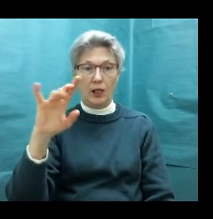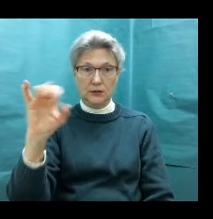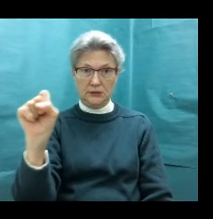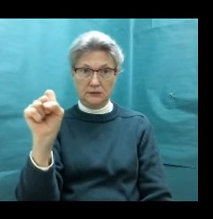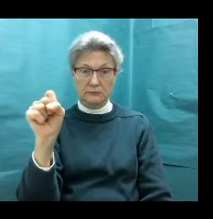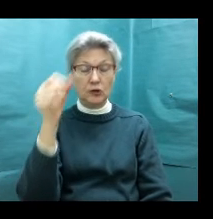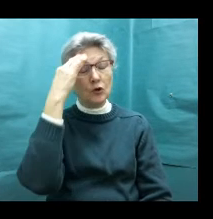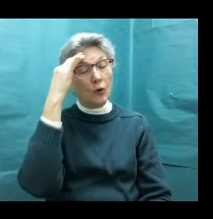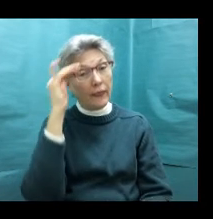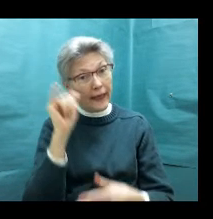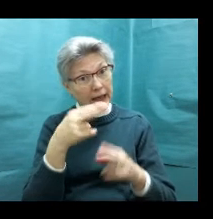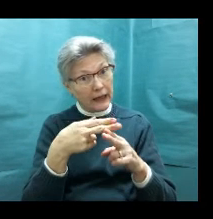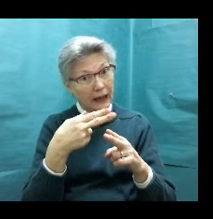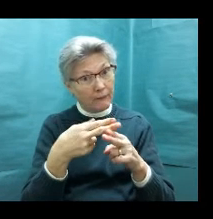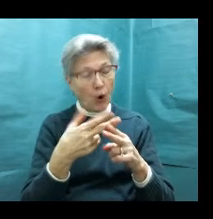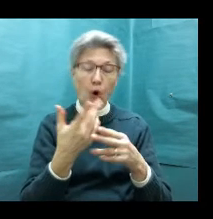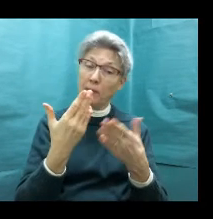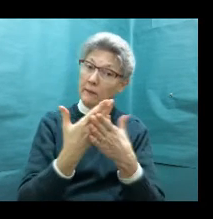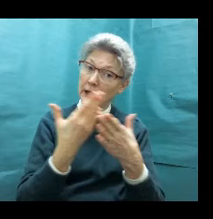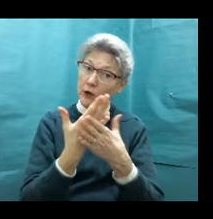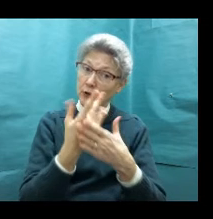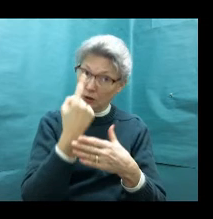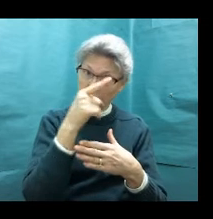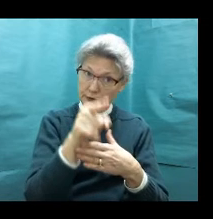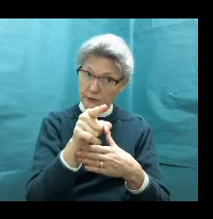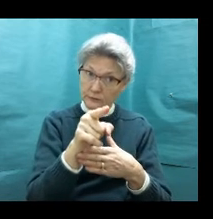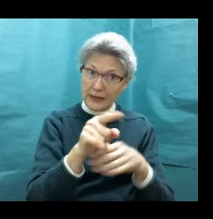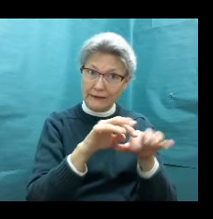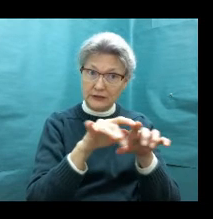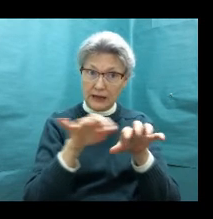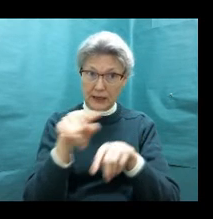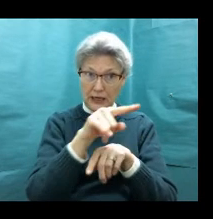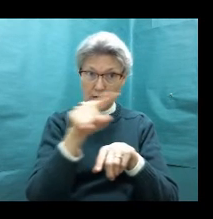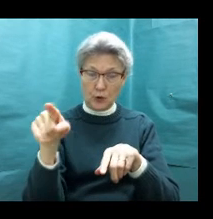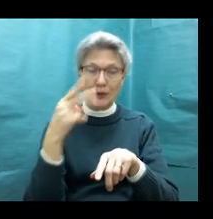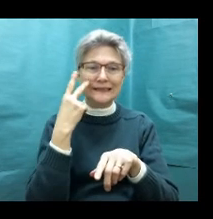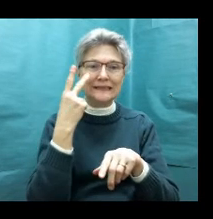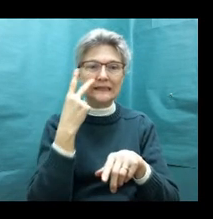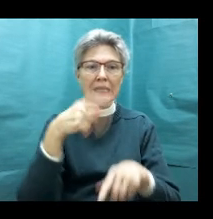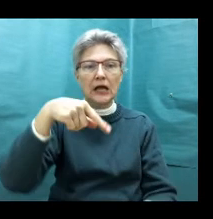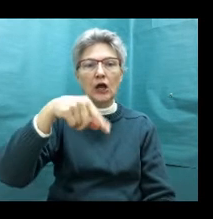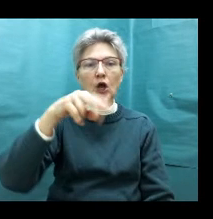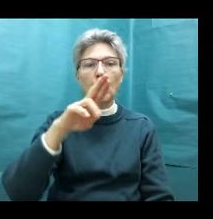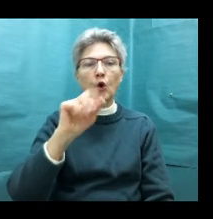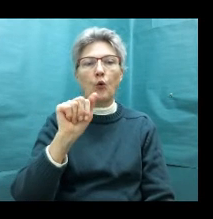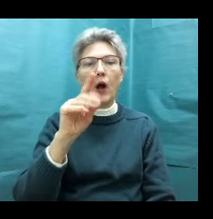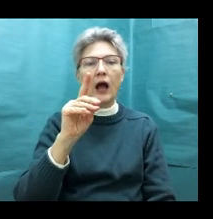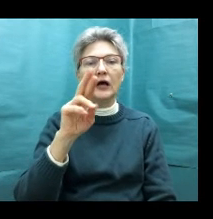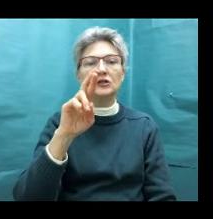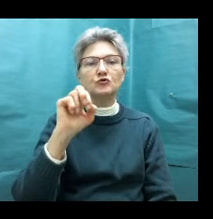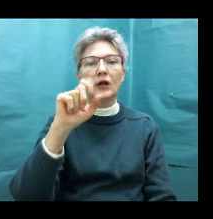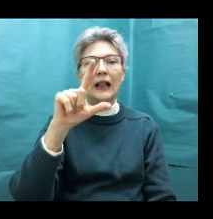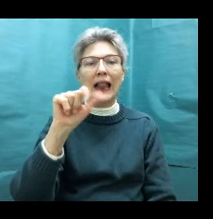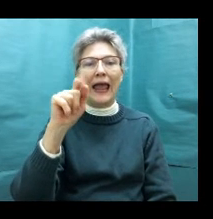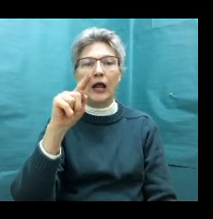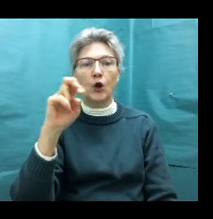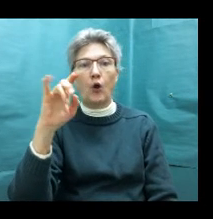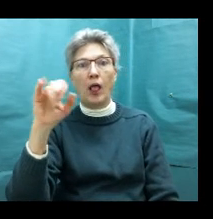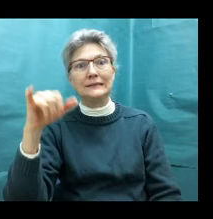you're familiar with, and it might be something new to you. I typed it right up here so we could see it written out because that is quite a long